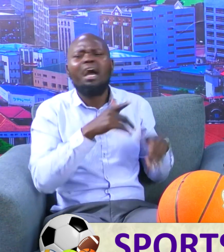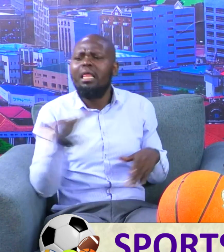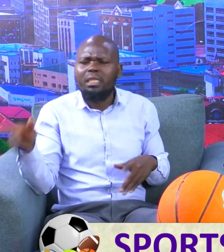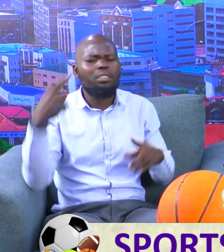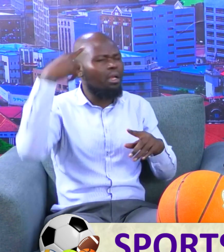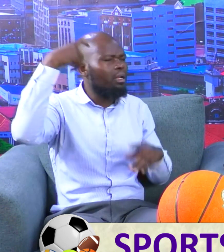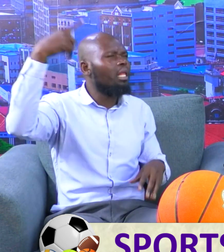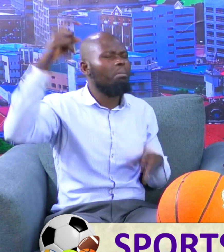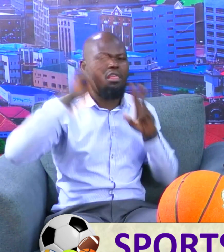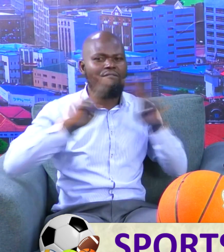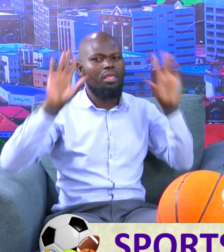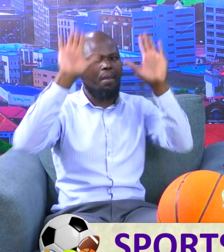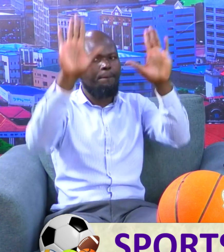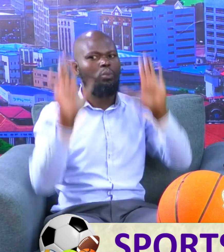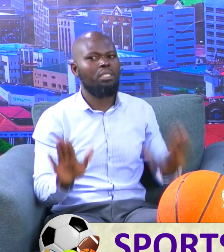good aim.